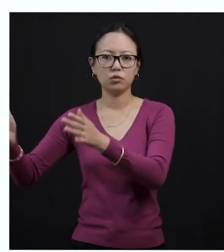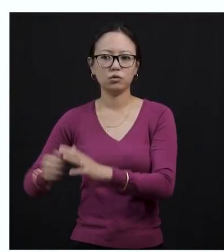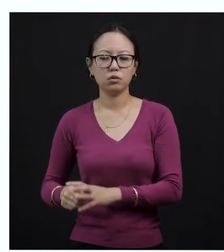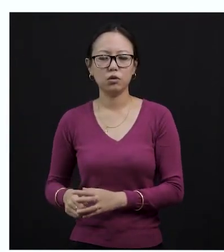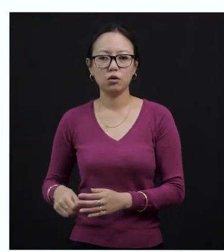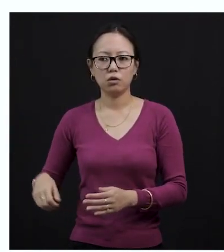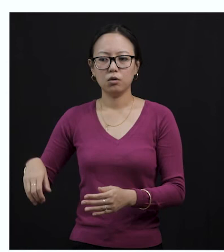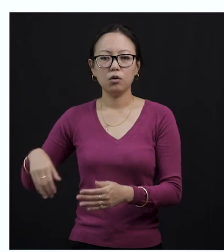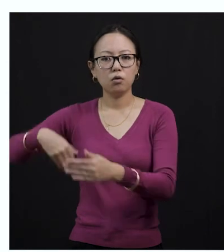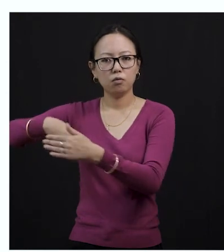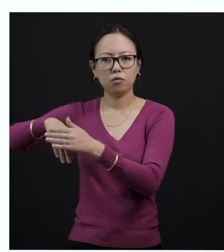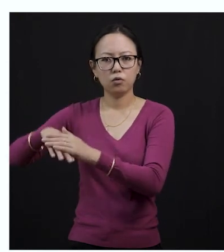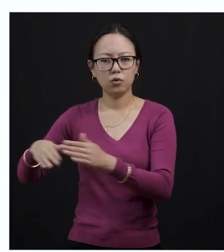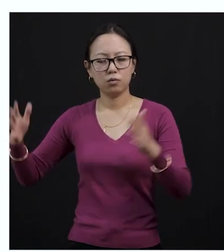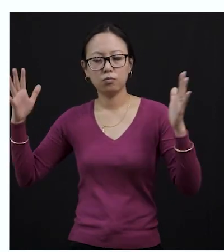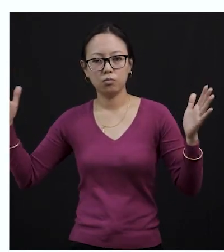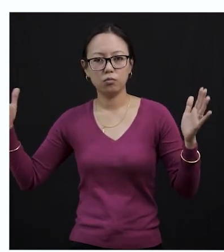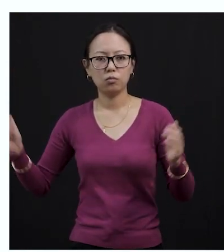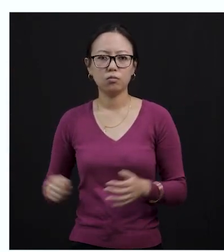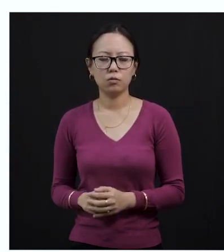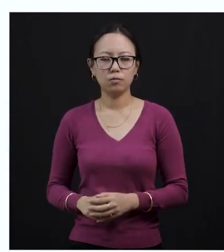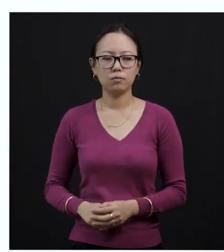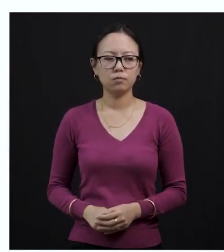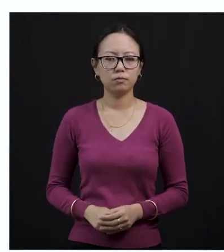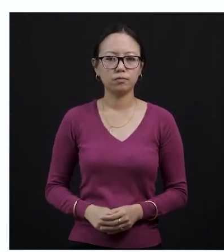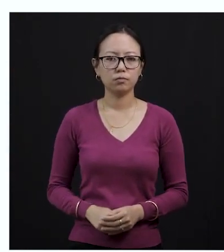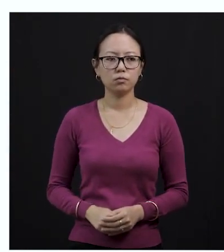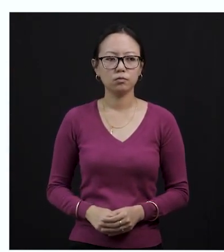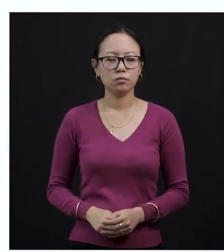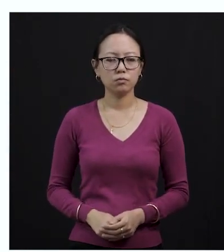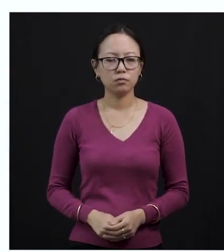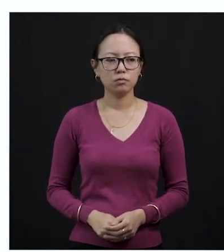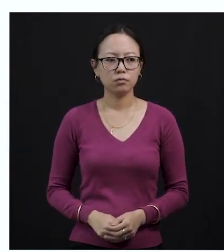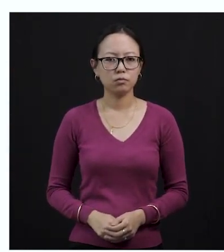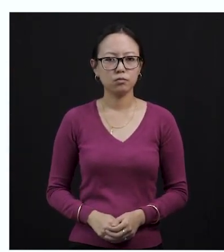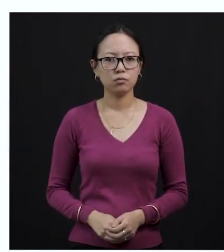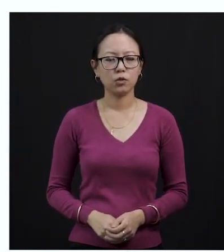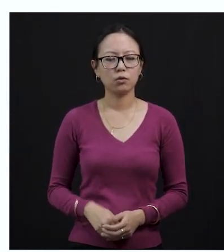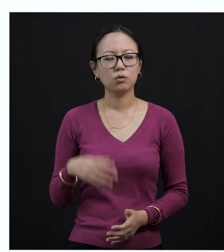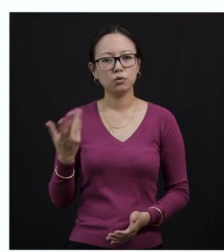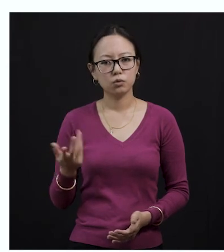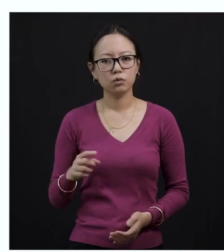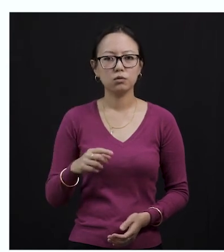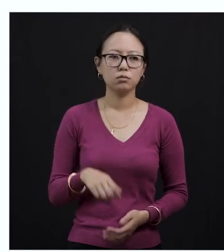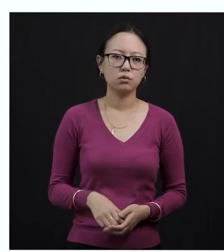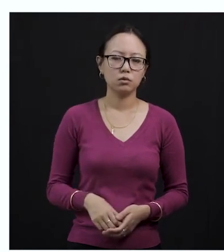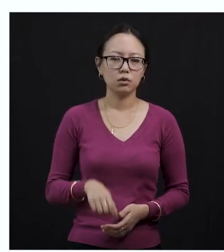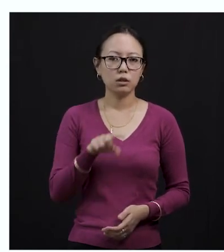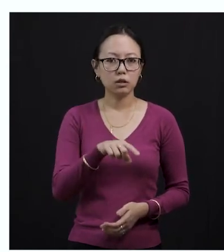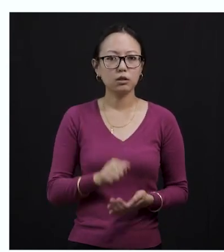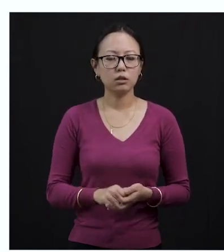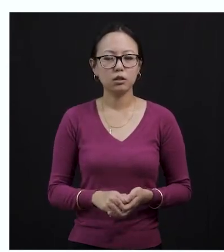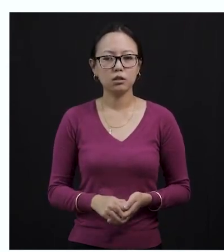more balls than the first picture. All right. So this is all about comparing with objects.